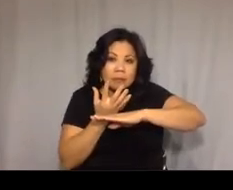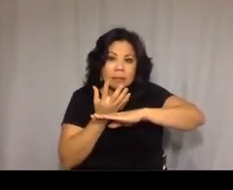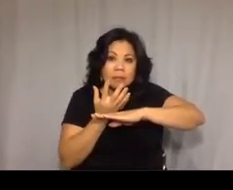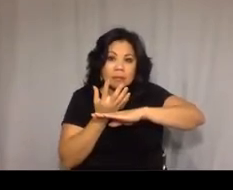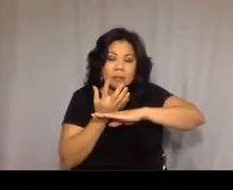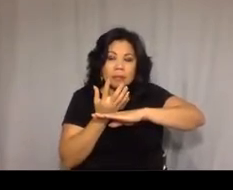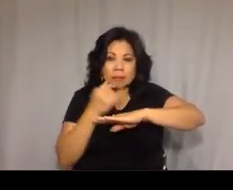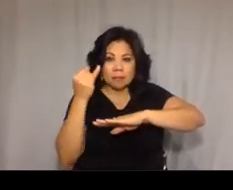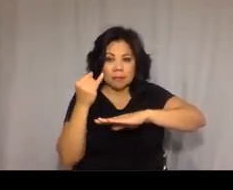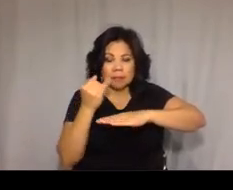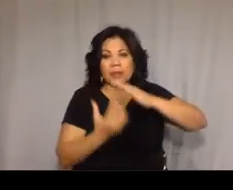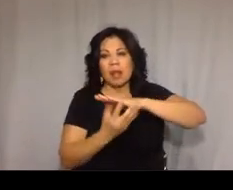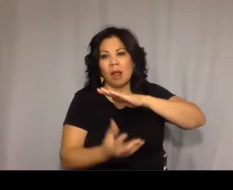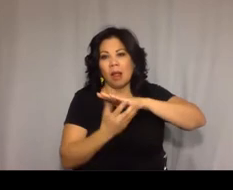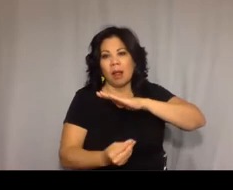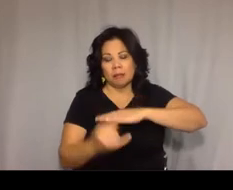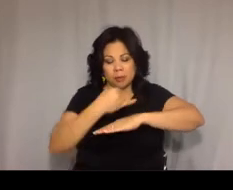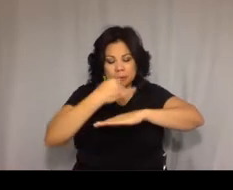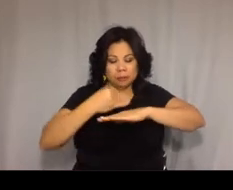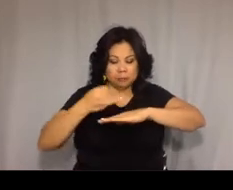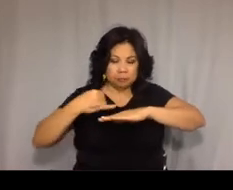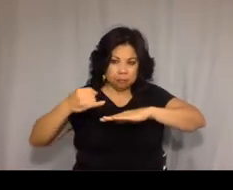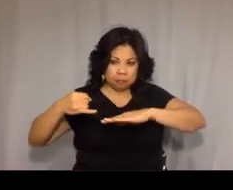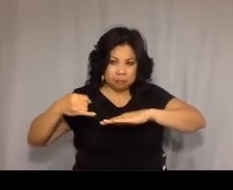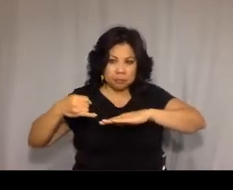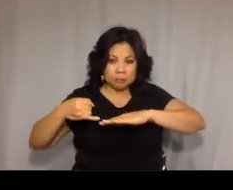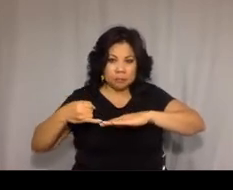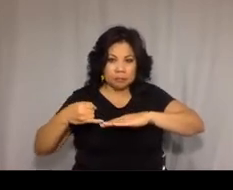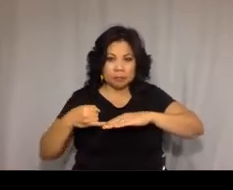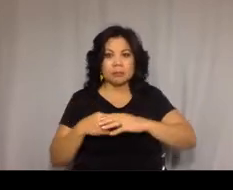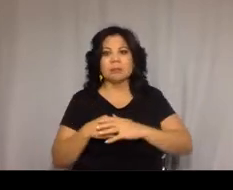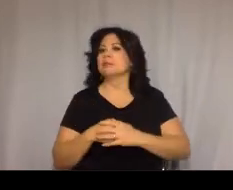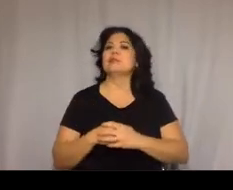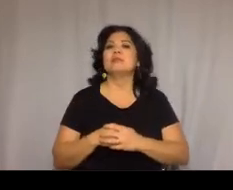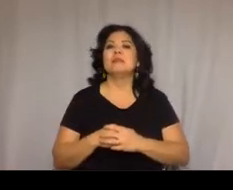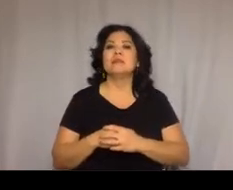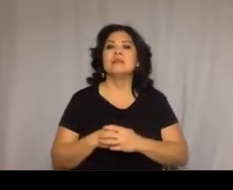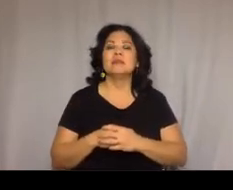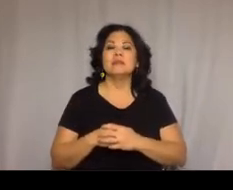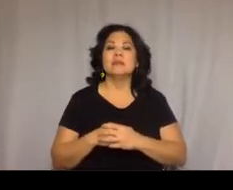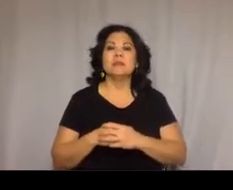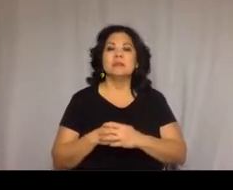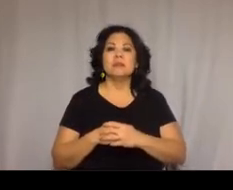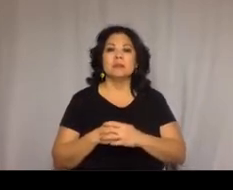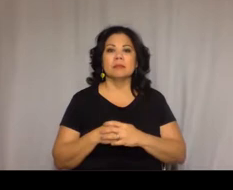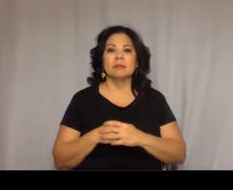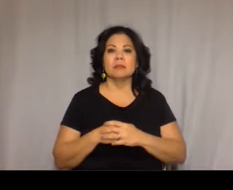So I'm going to draw over all of the Sharpie lines that I can see underneath. This is just a